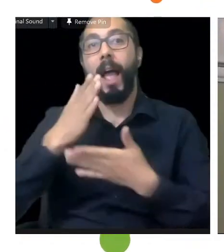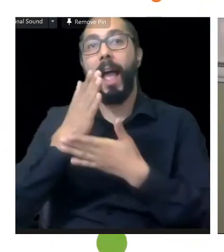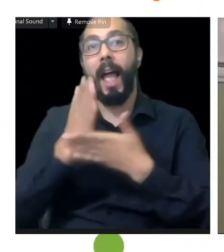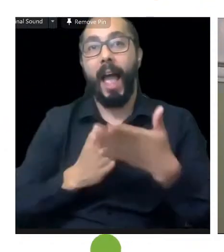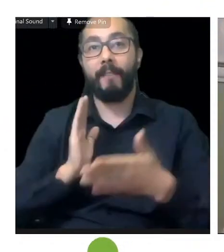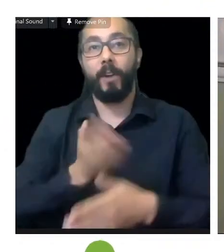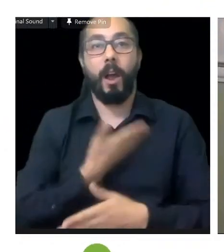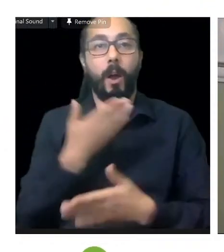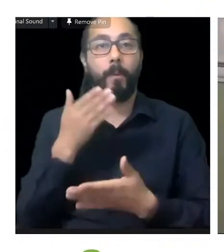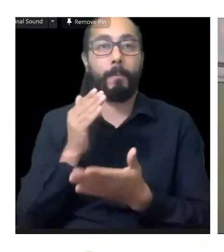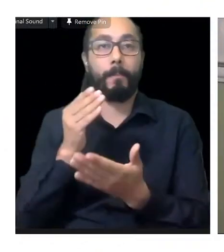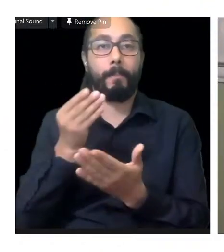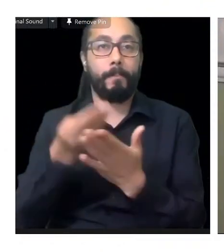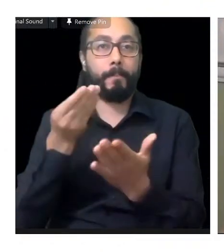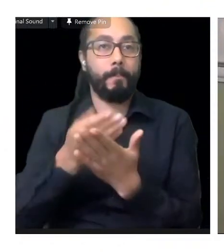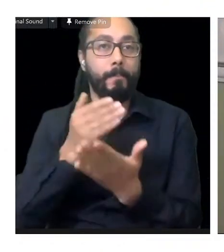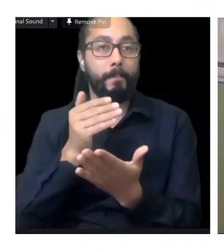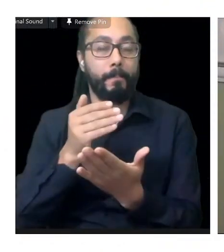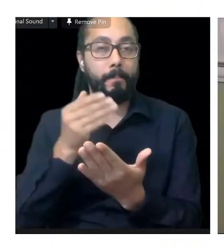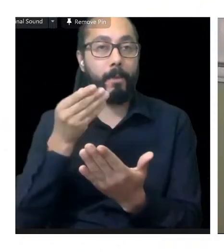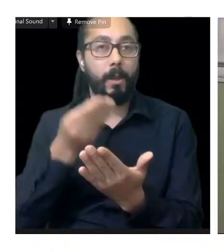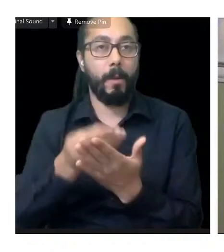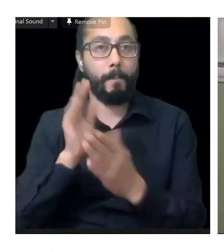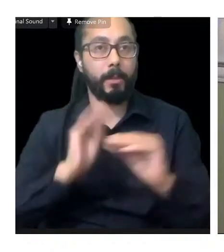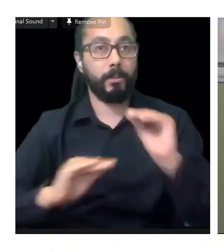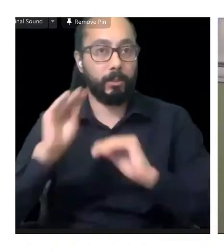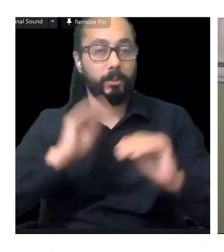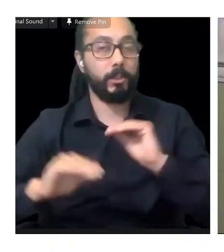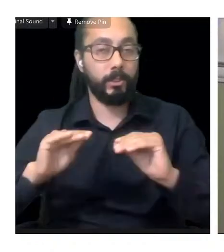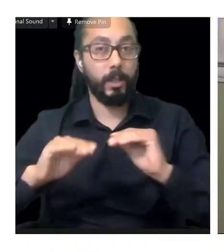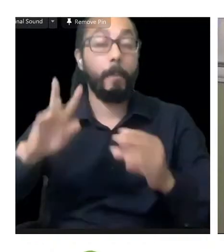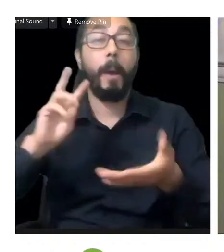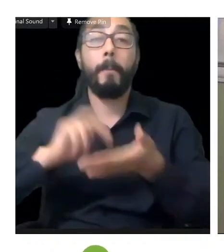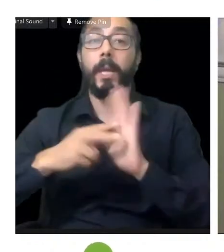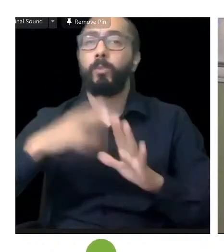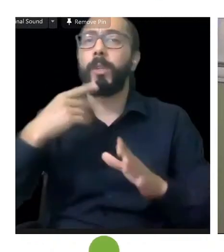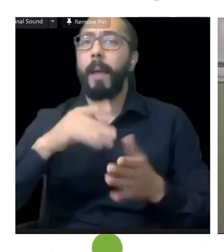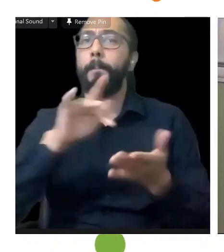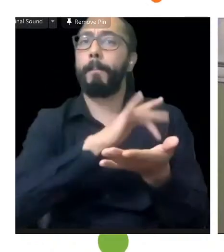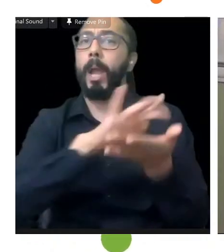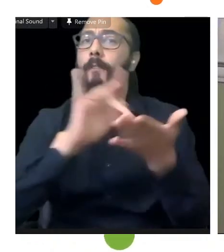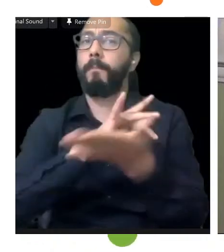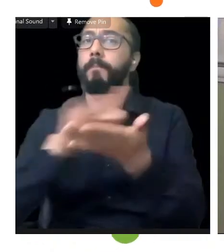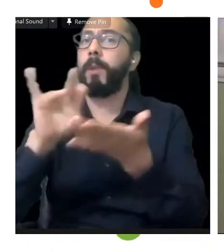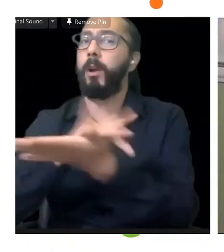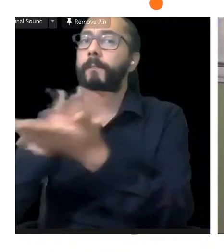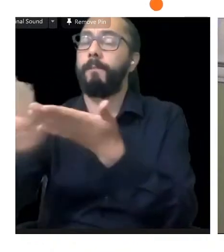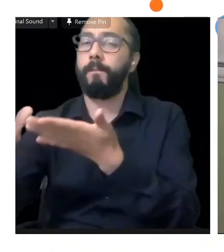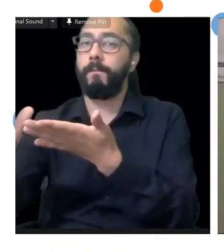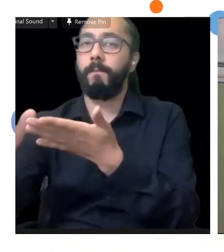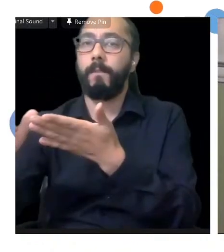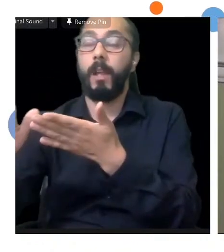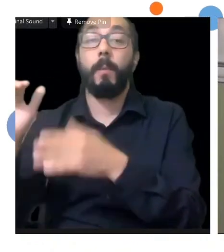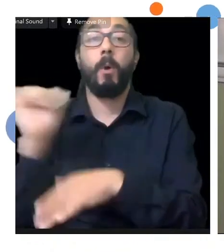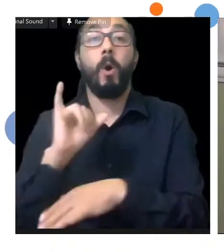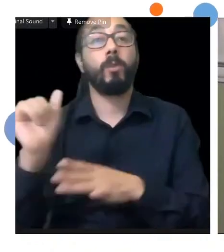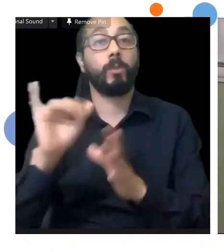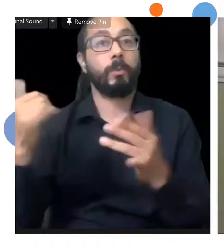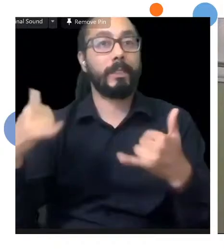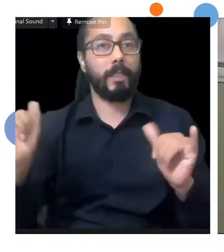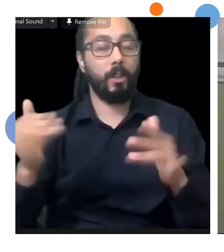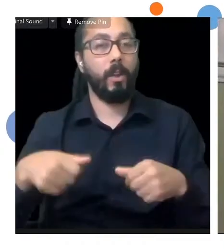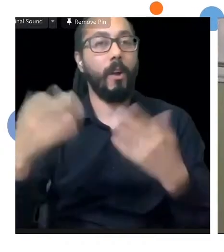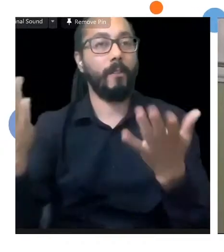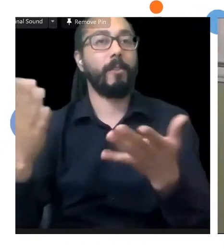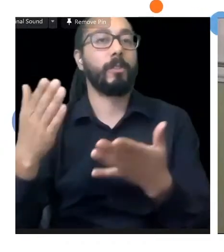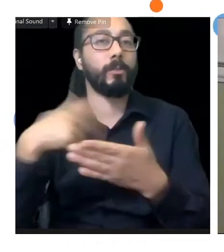hit all of our hard budget operational expenses and at least some level of programming as well.